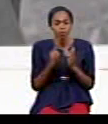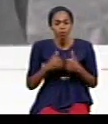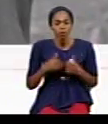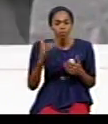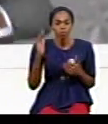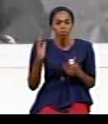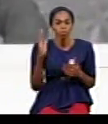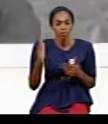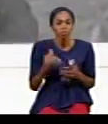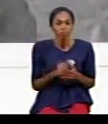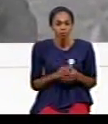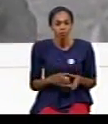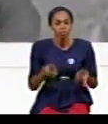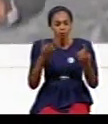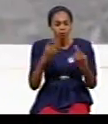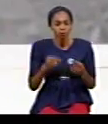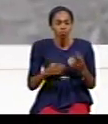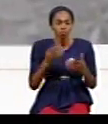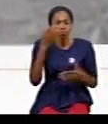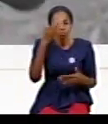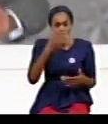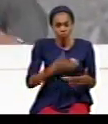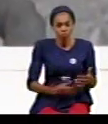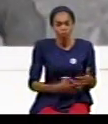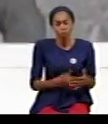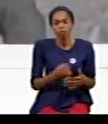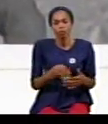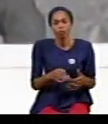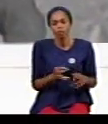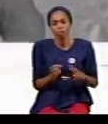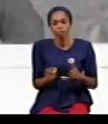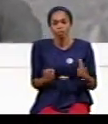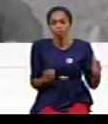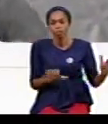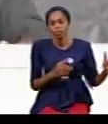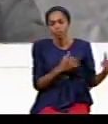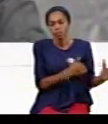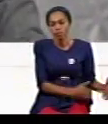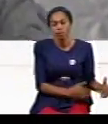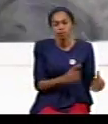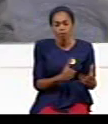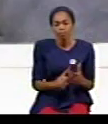want to tell you, somebody there, you will be among the testifier tonight.